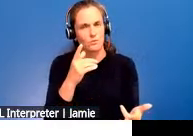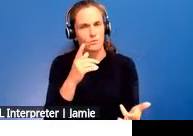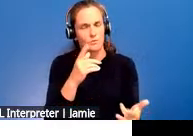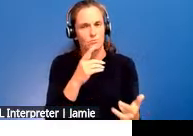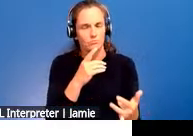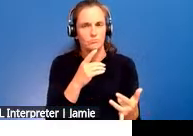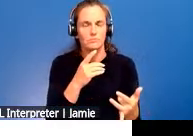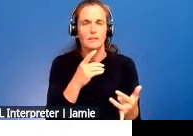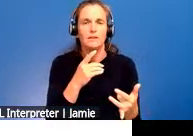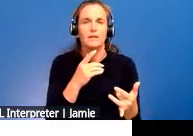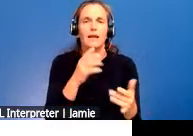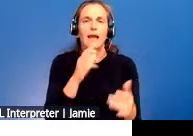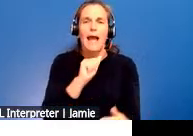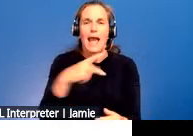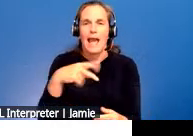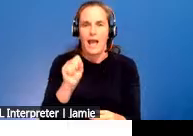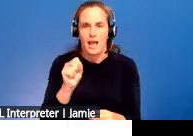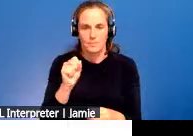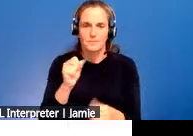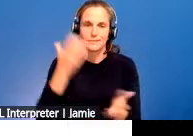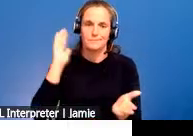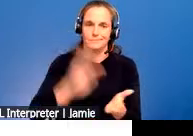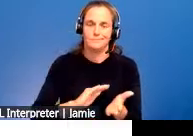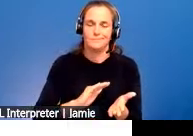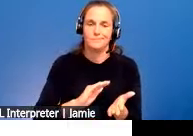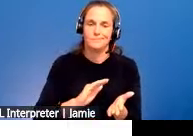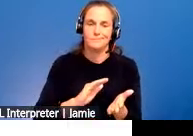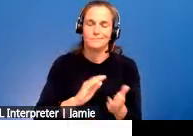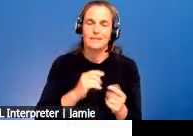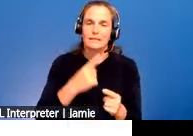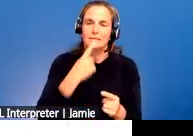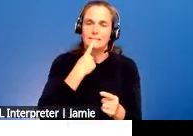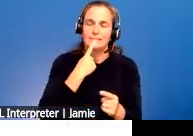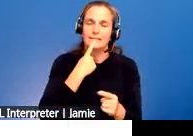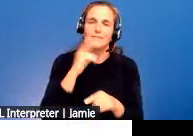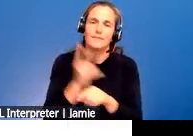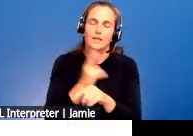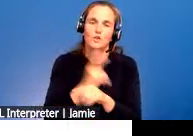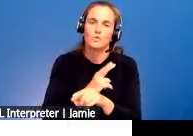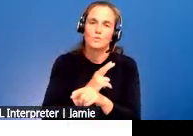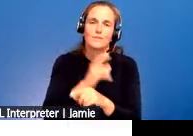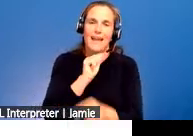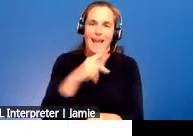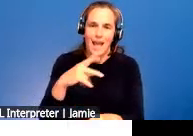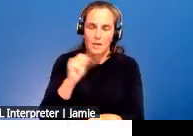There were only 69 respondents who said that they used apps for college courses.